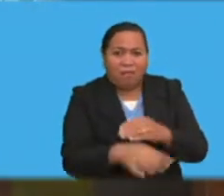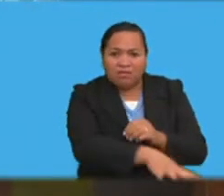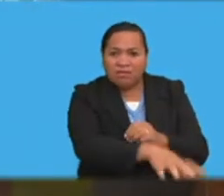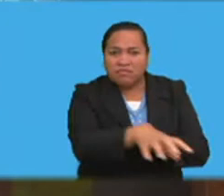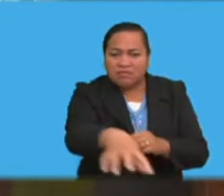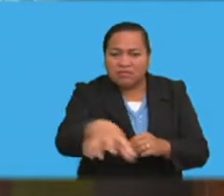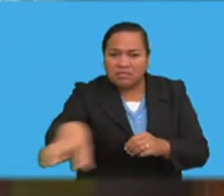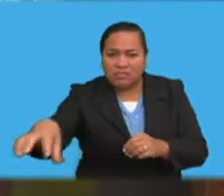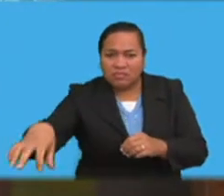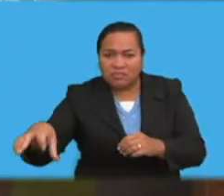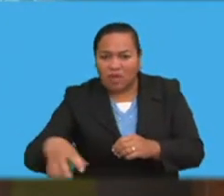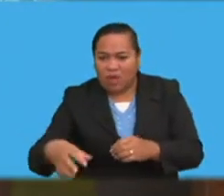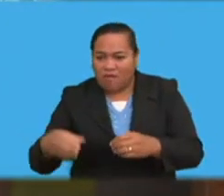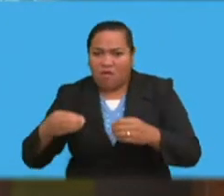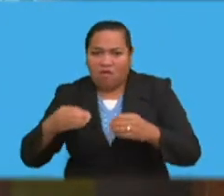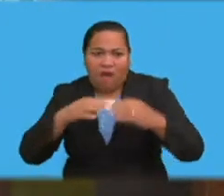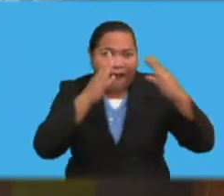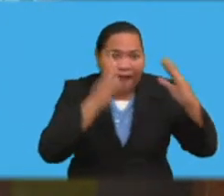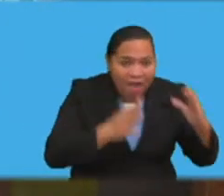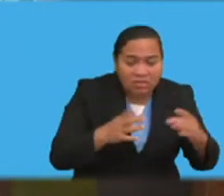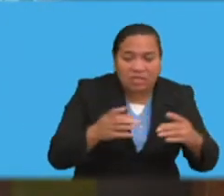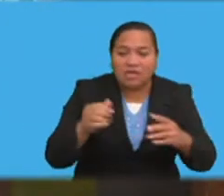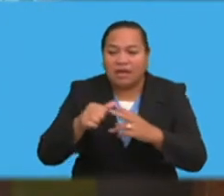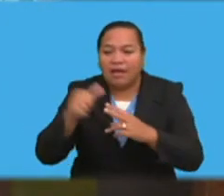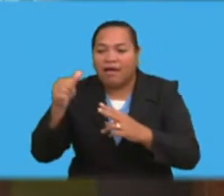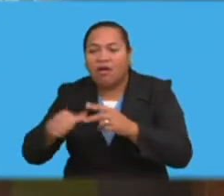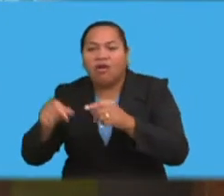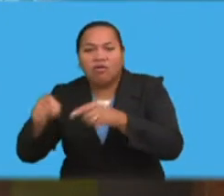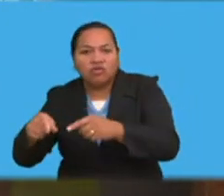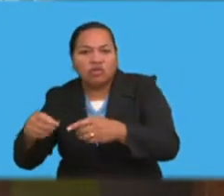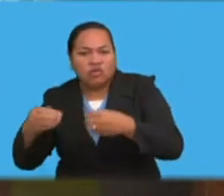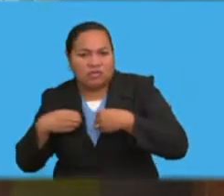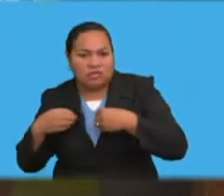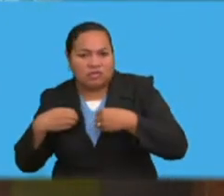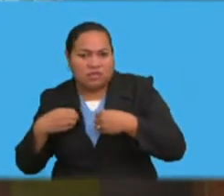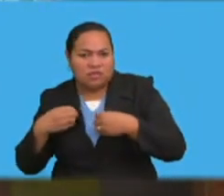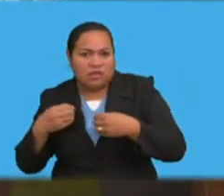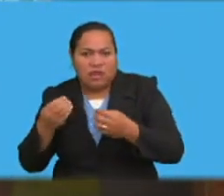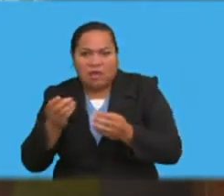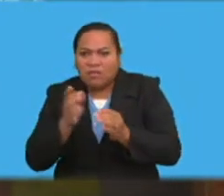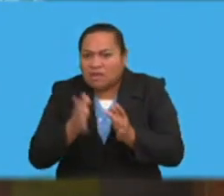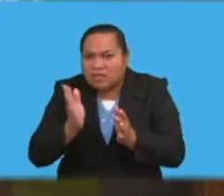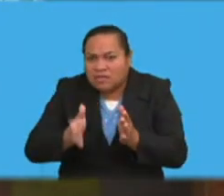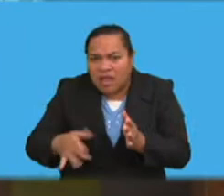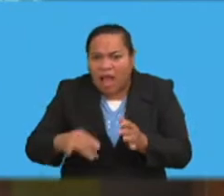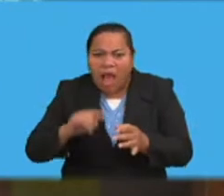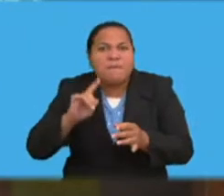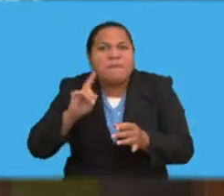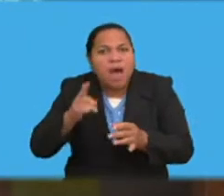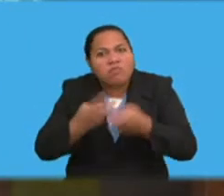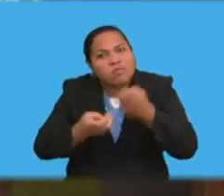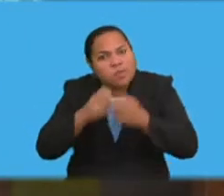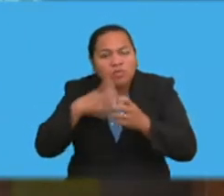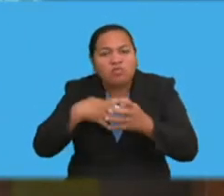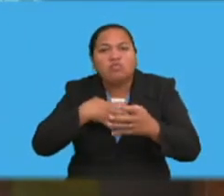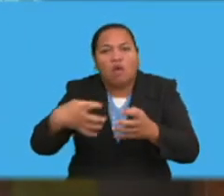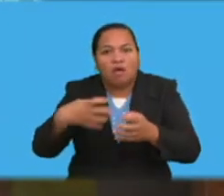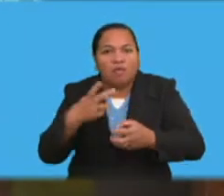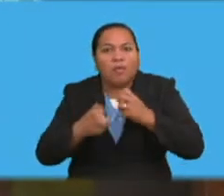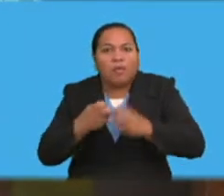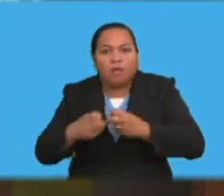commercial and industrial sector will further contribute to flooding in the area, because natural crop and forest cover which absorbs